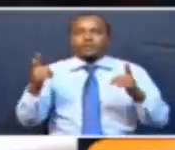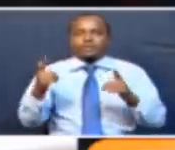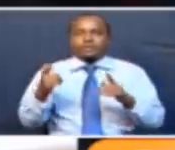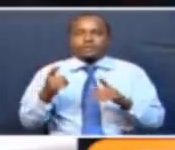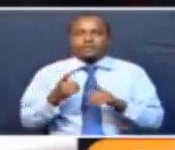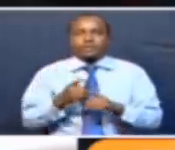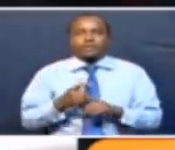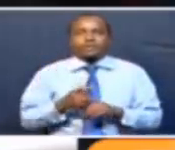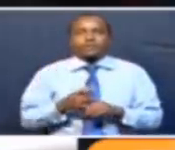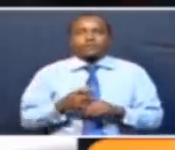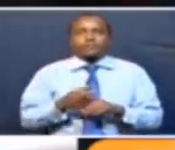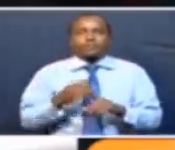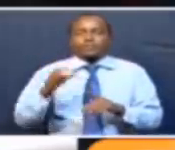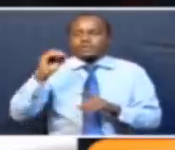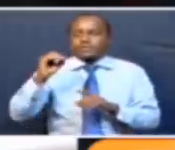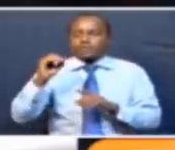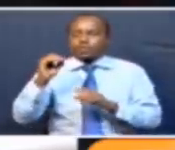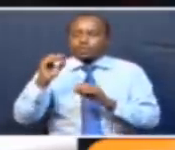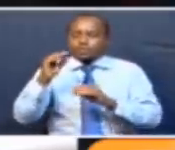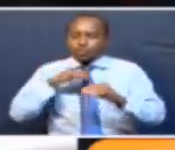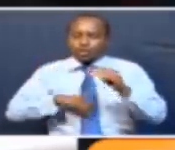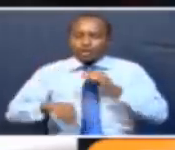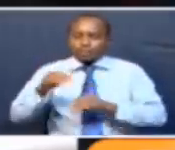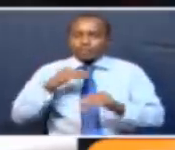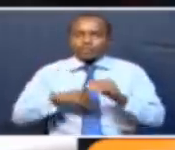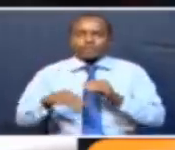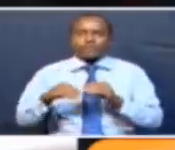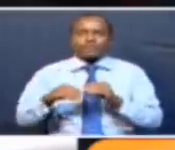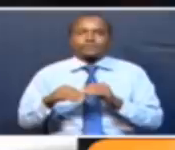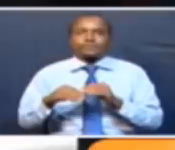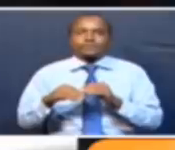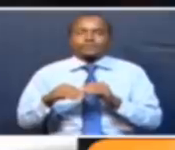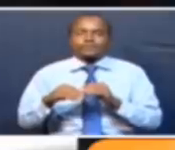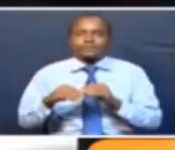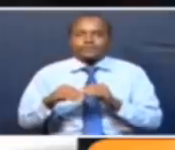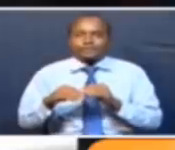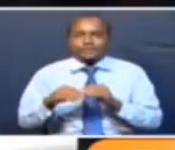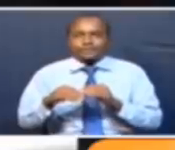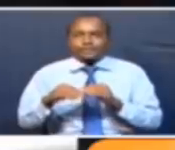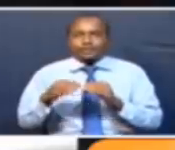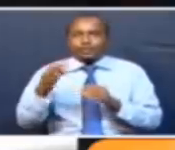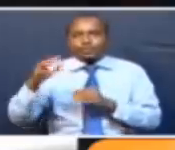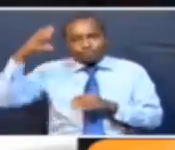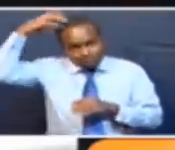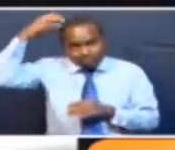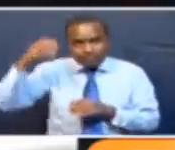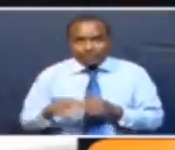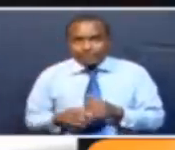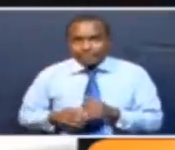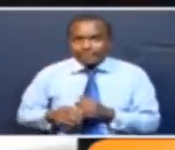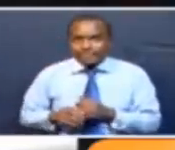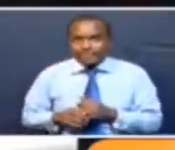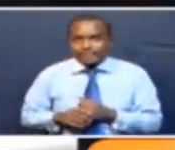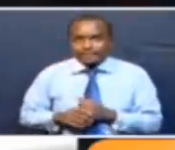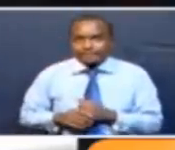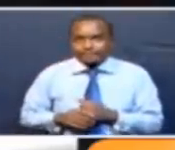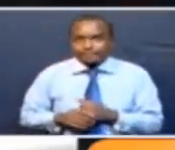tolerance level of Miguna Miguna, ensuring that Nairobi County is where it's supposed to be. So he's going to come and drain the